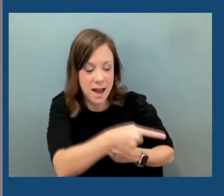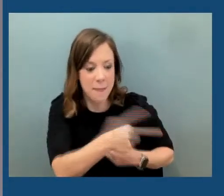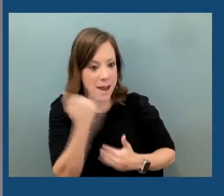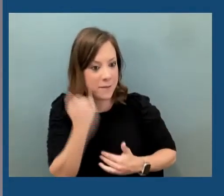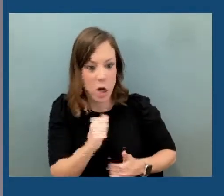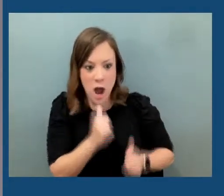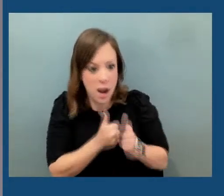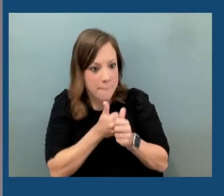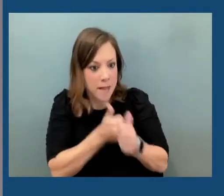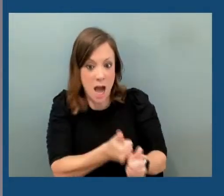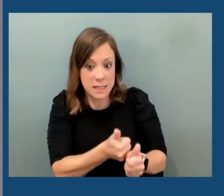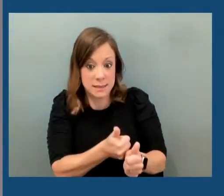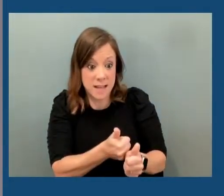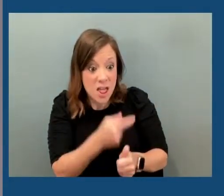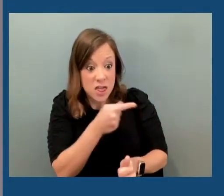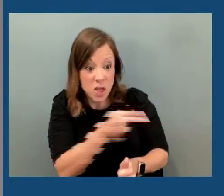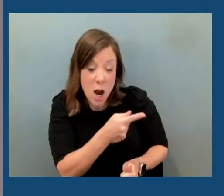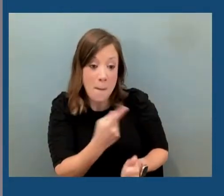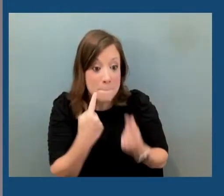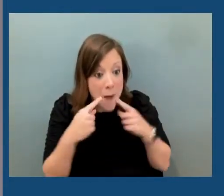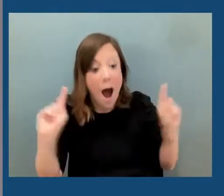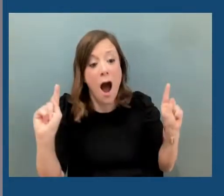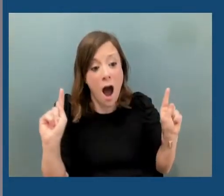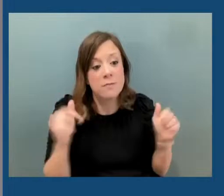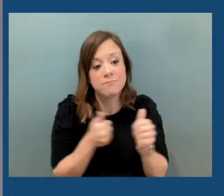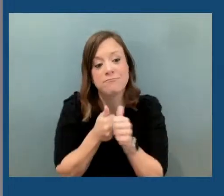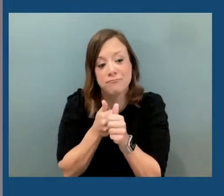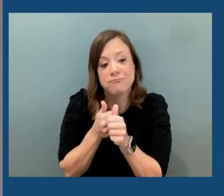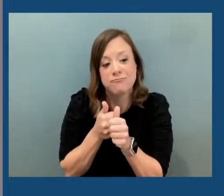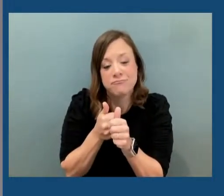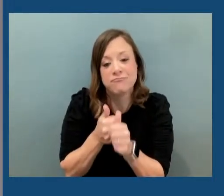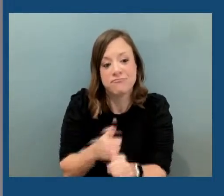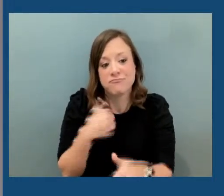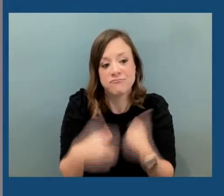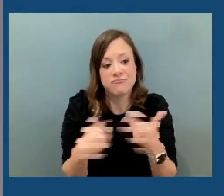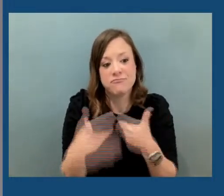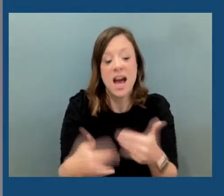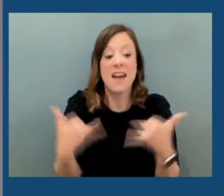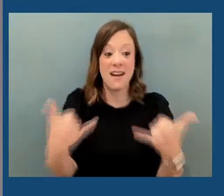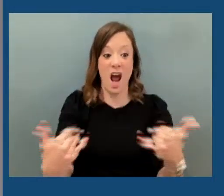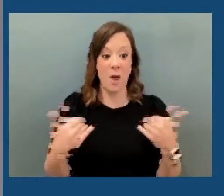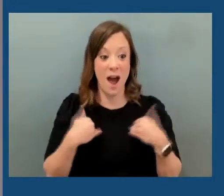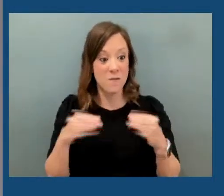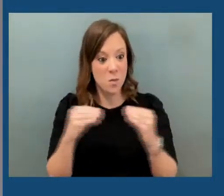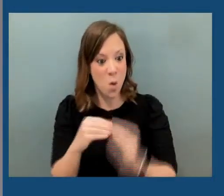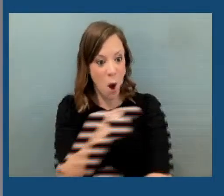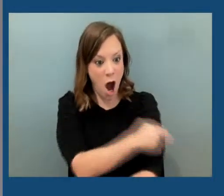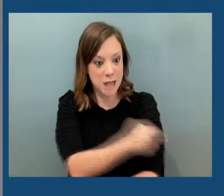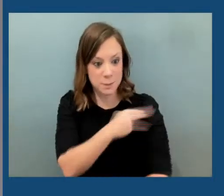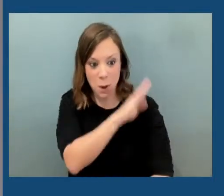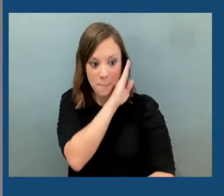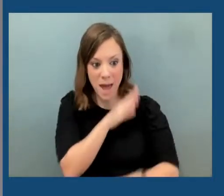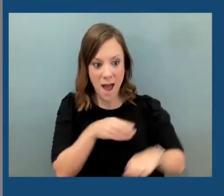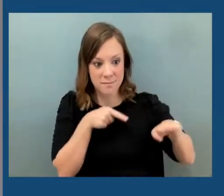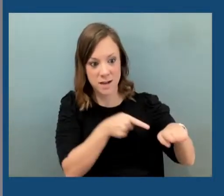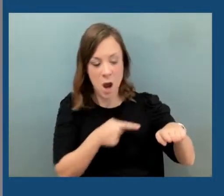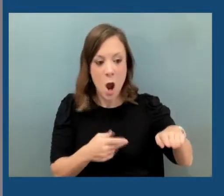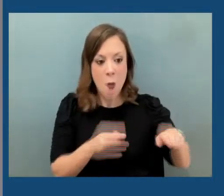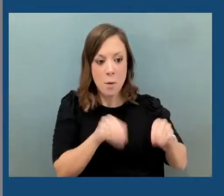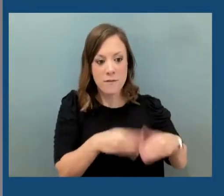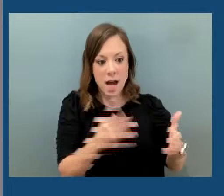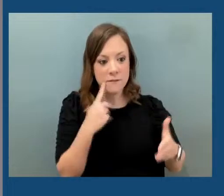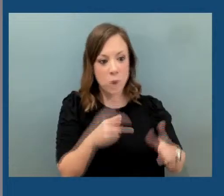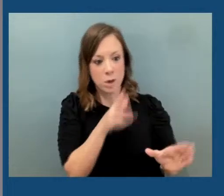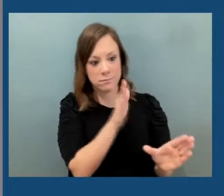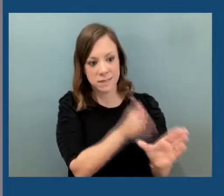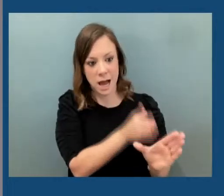what? They're now complying. We now have more hospital beds that are dedicated to psychiatric services. So when someone on the